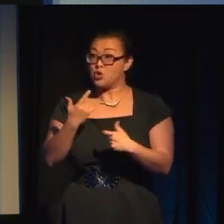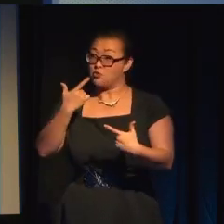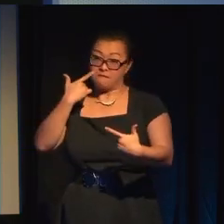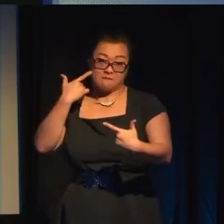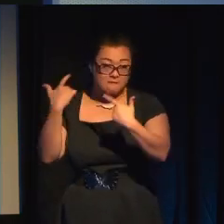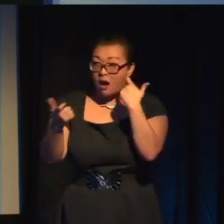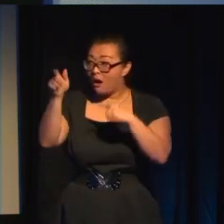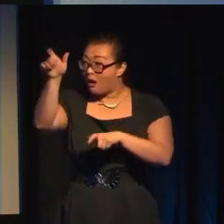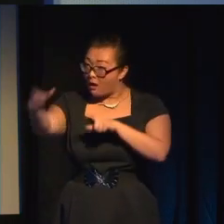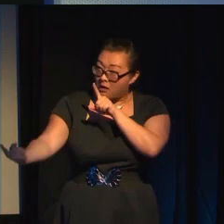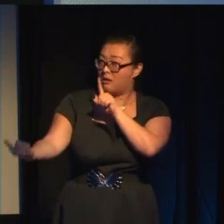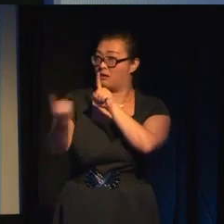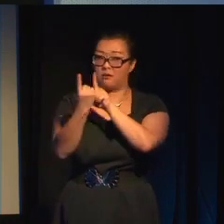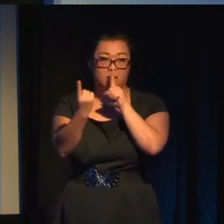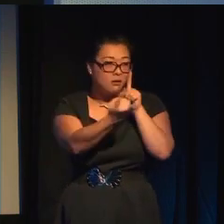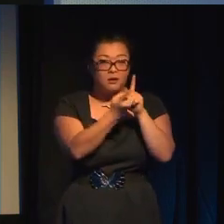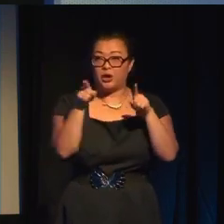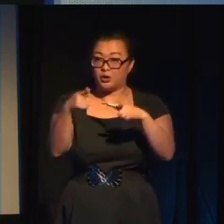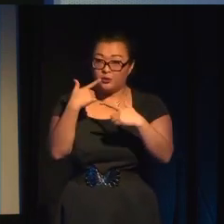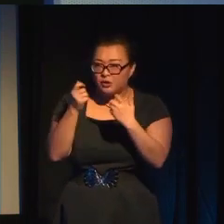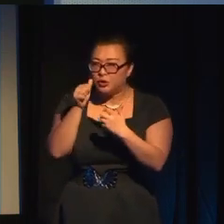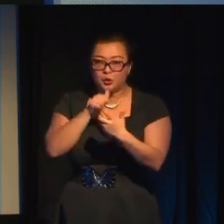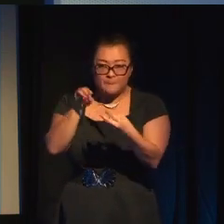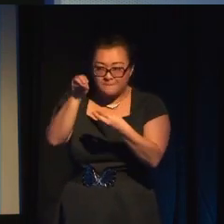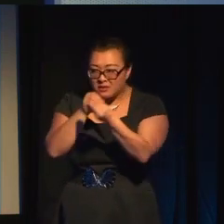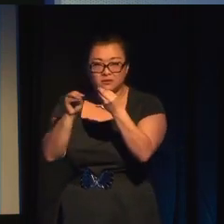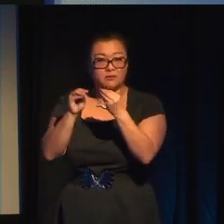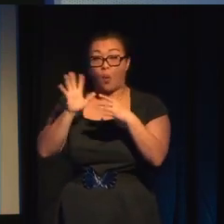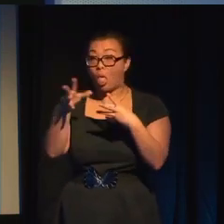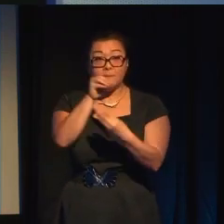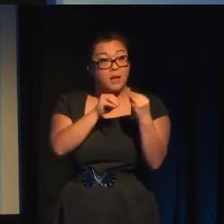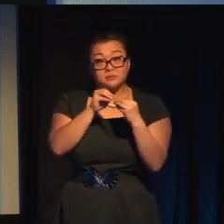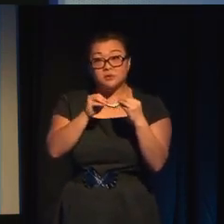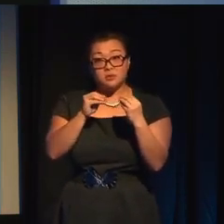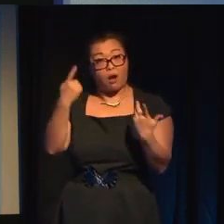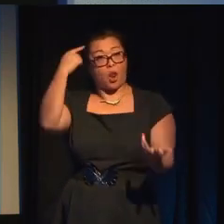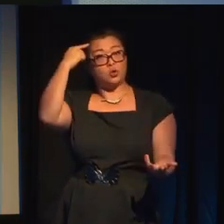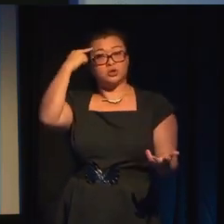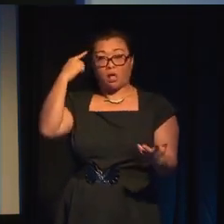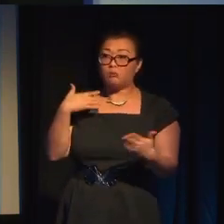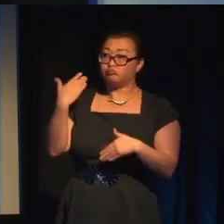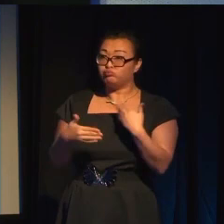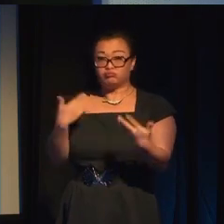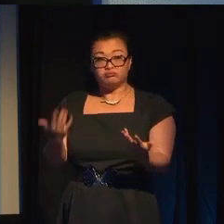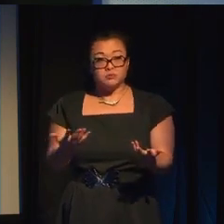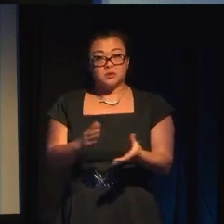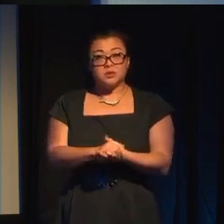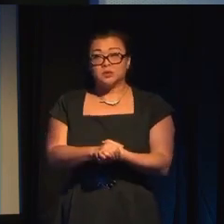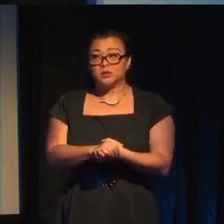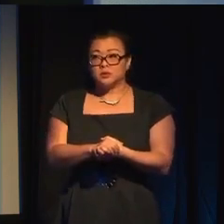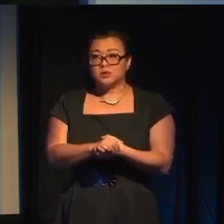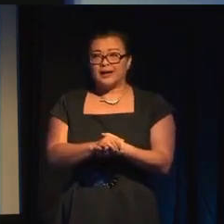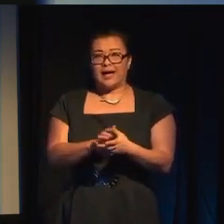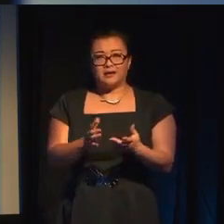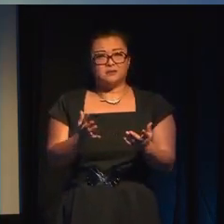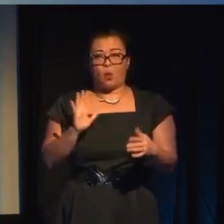that the puzzles and the characters in the world are logical in the way that they behave. And the thing is that all of our games